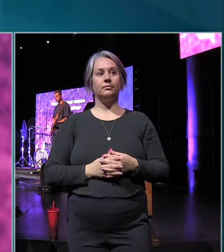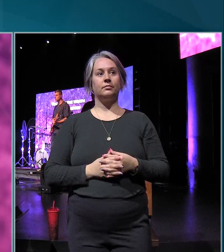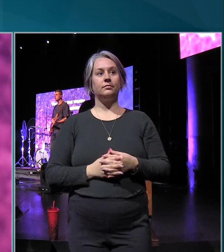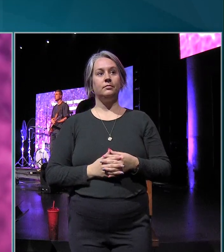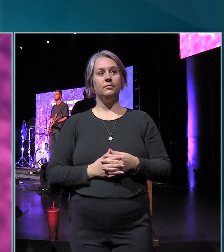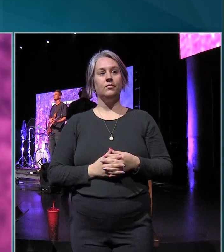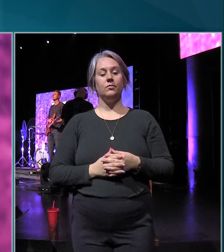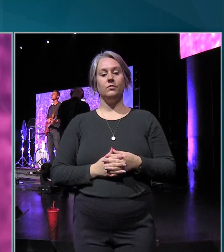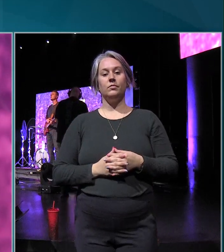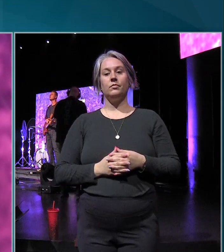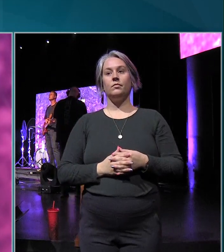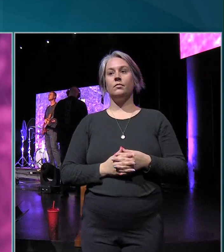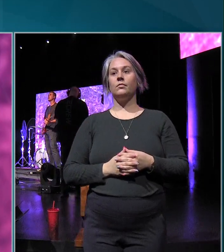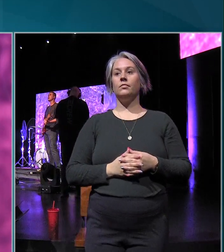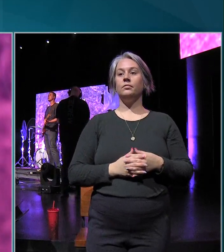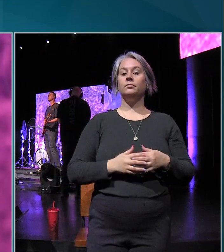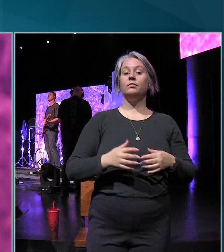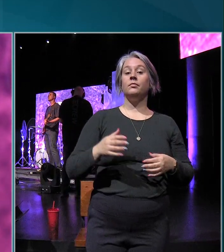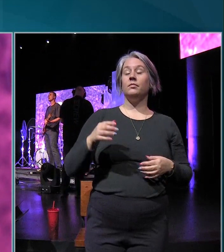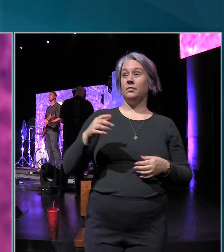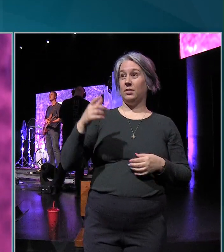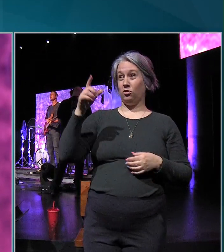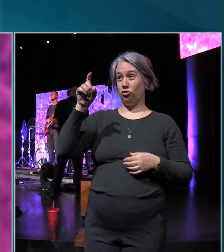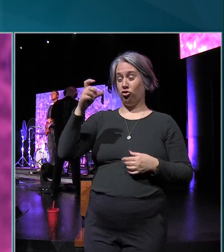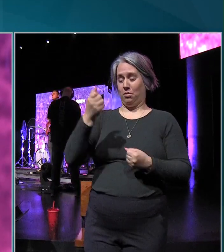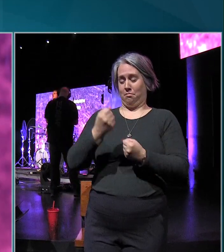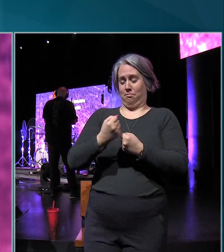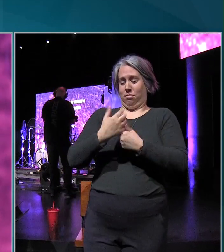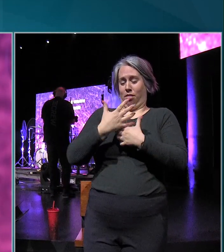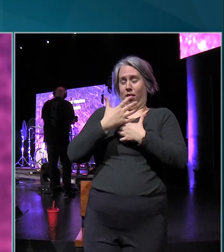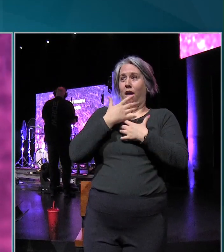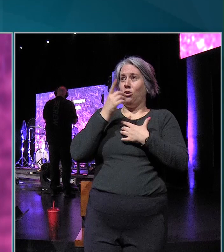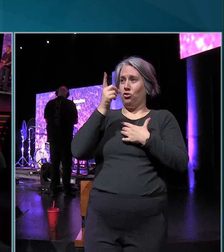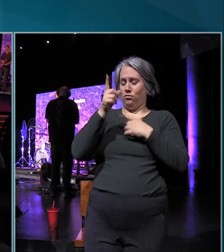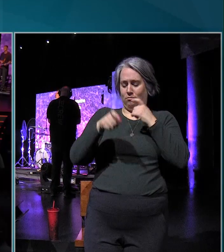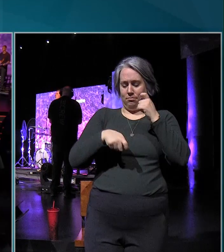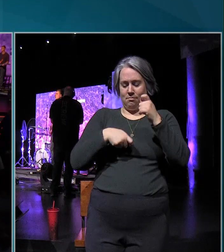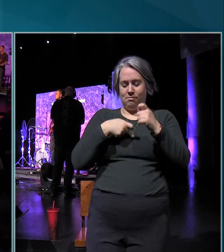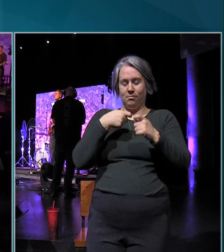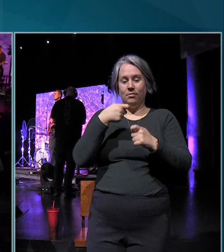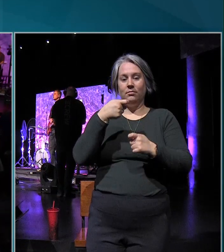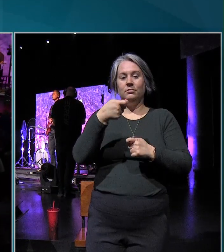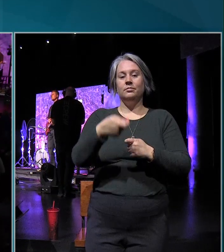hallelujah. You took the wrath that I